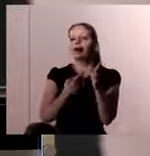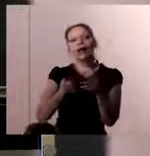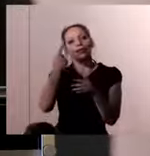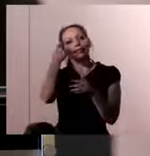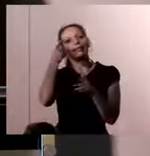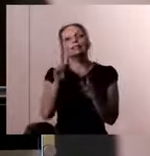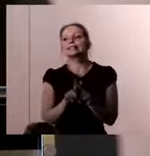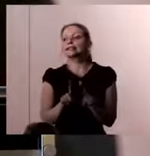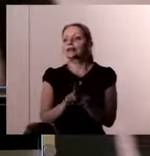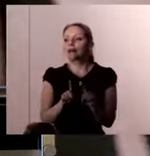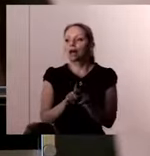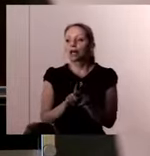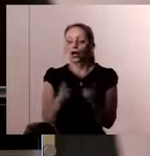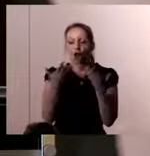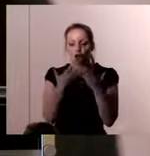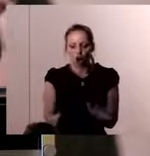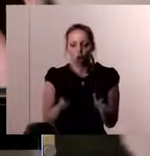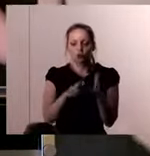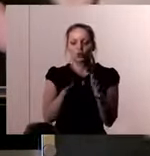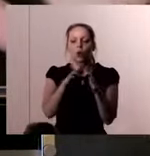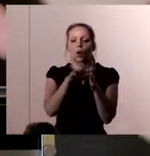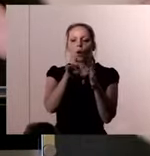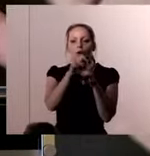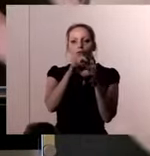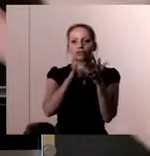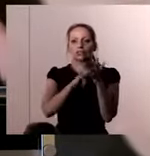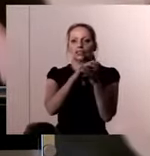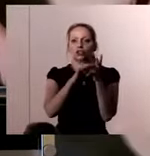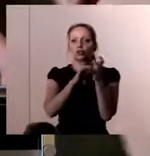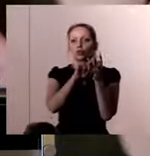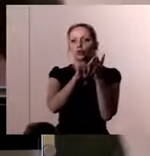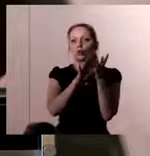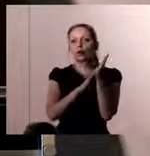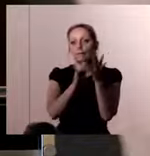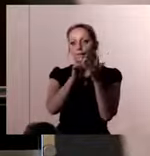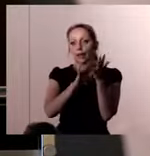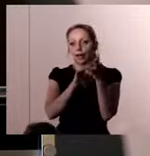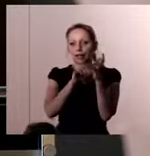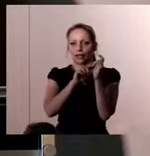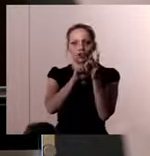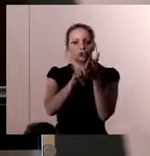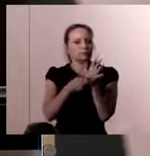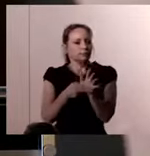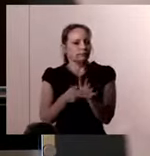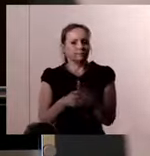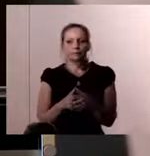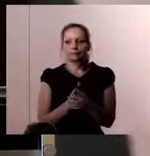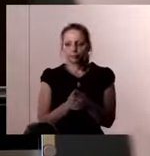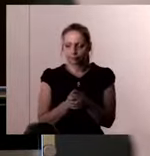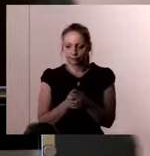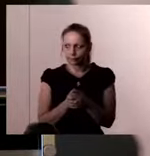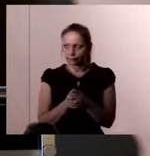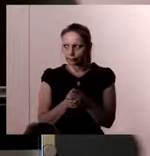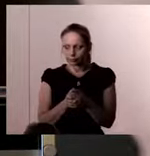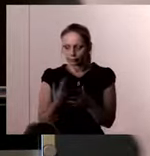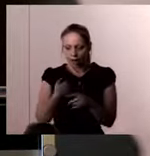a critical loss of discrimination on the other side of the transom, on the writing side. And the